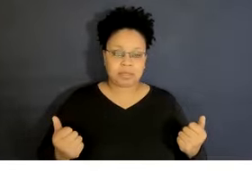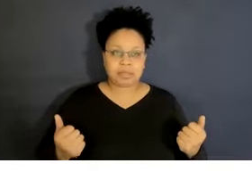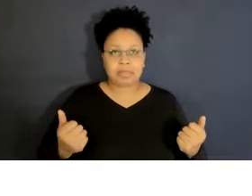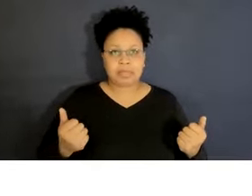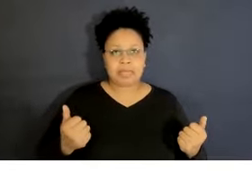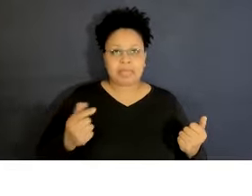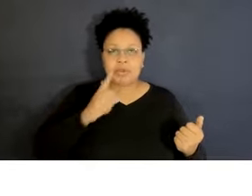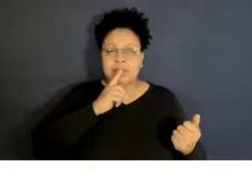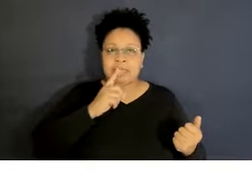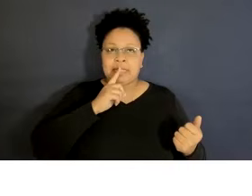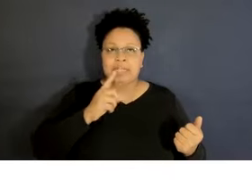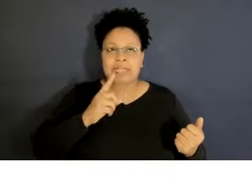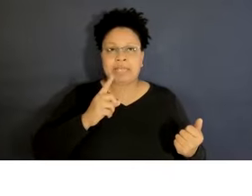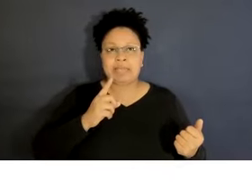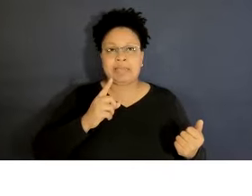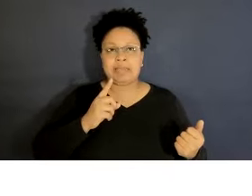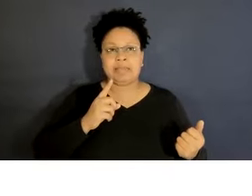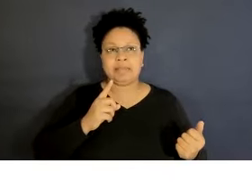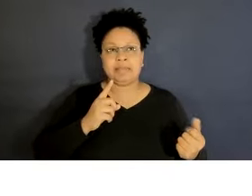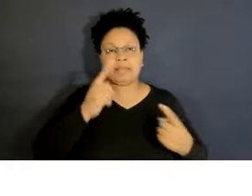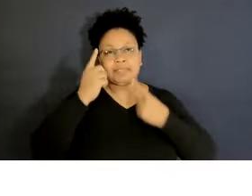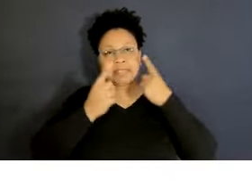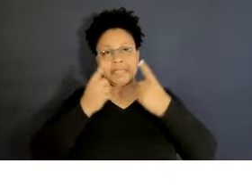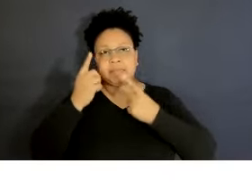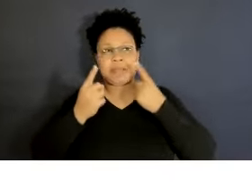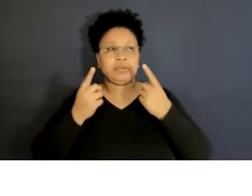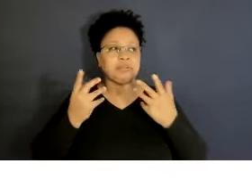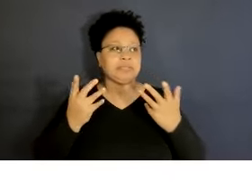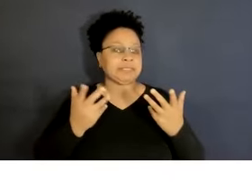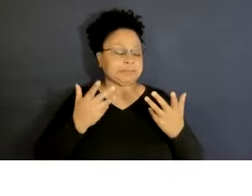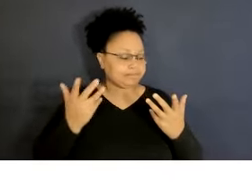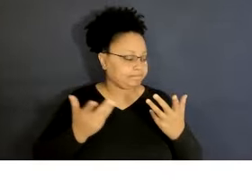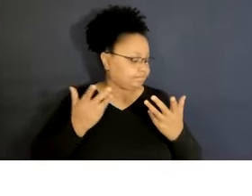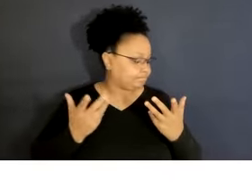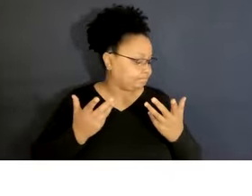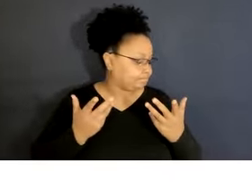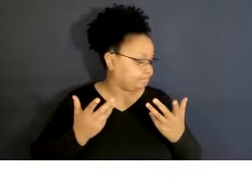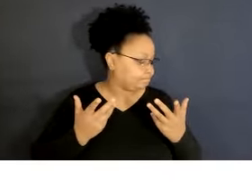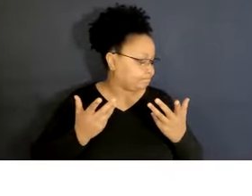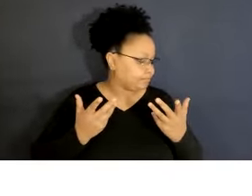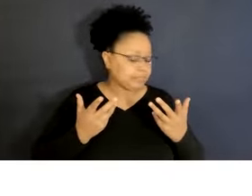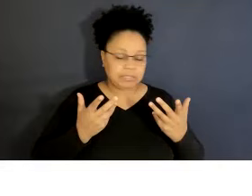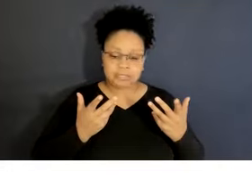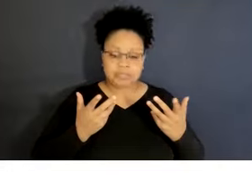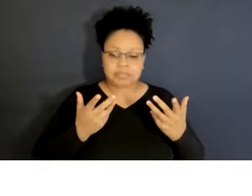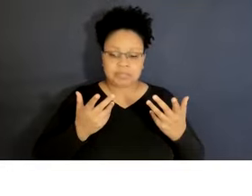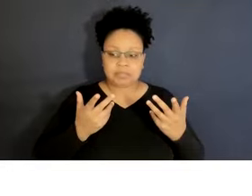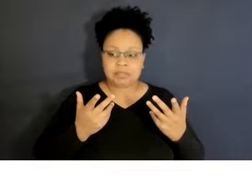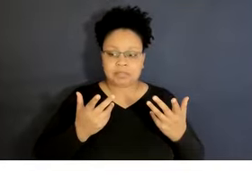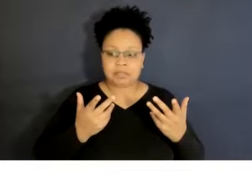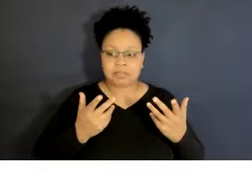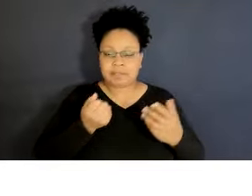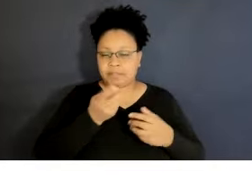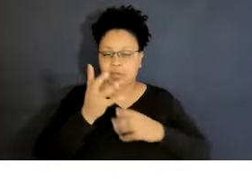I gave a couple presentations, including one about a couple hours